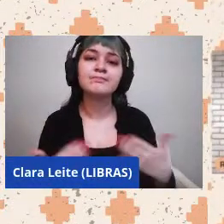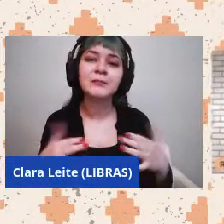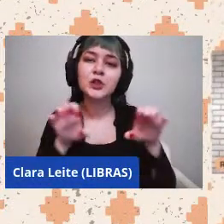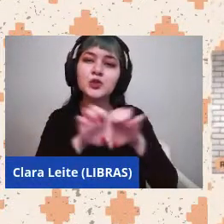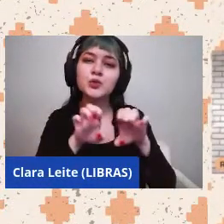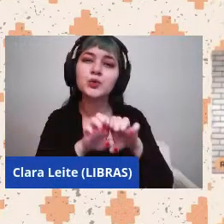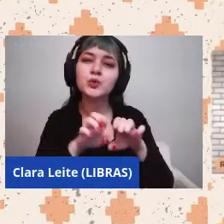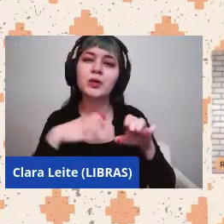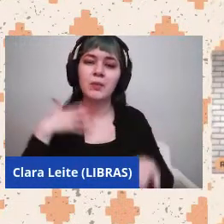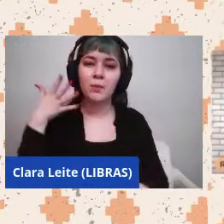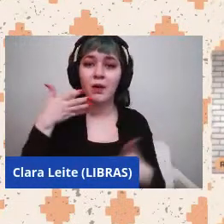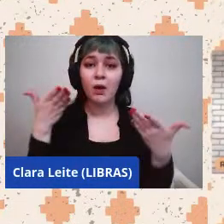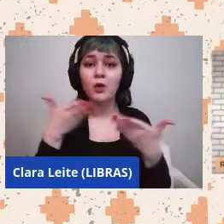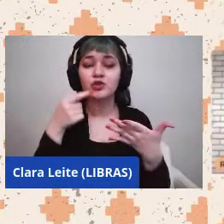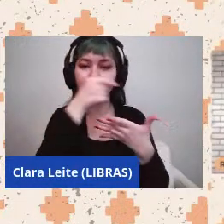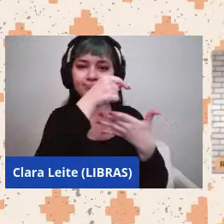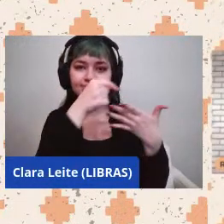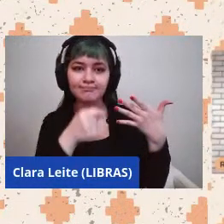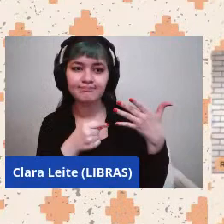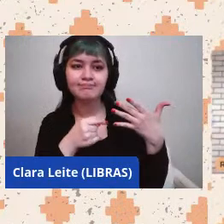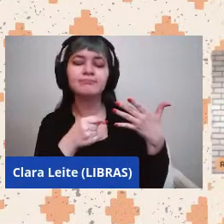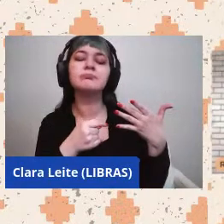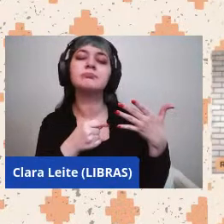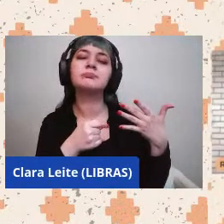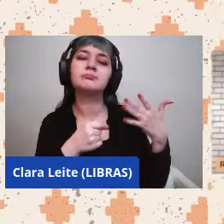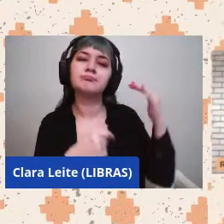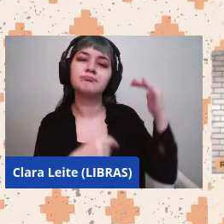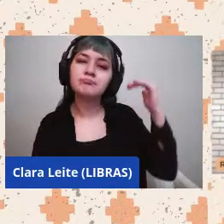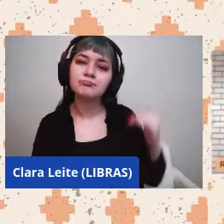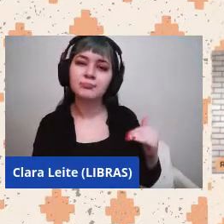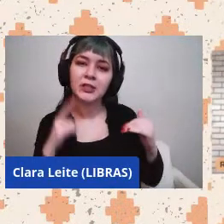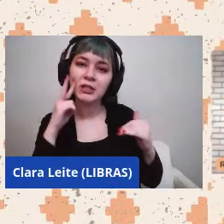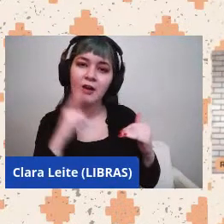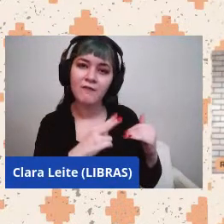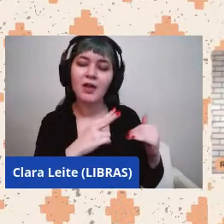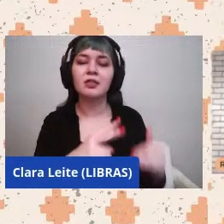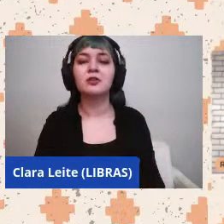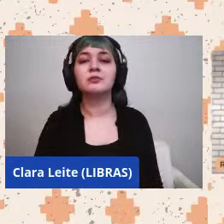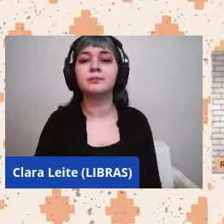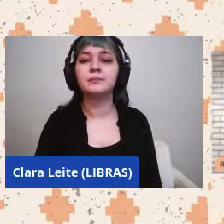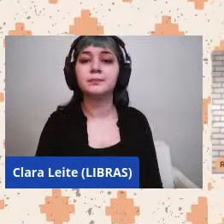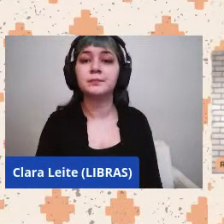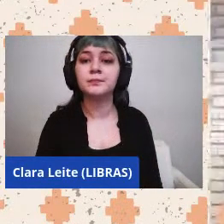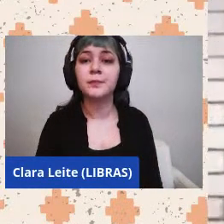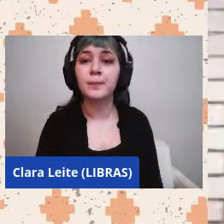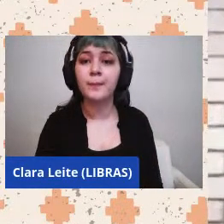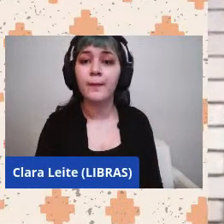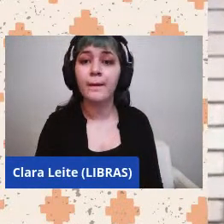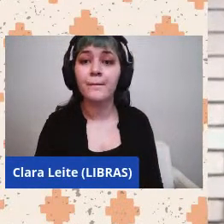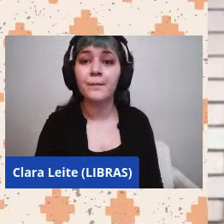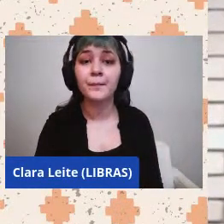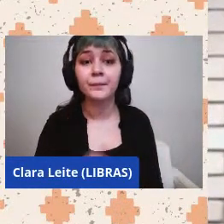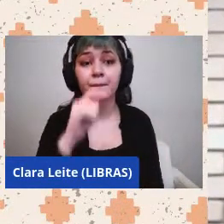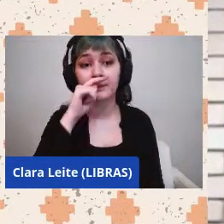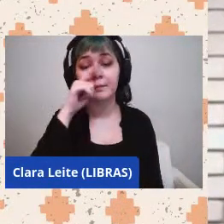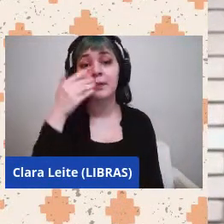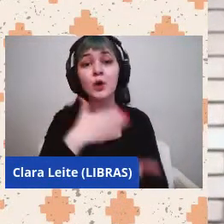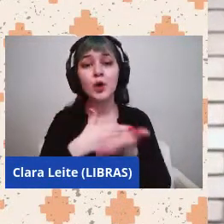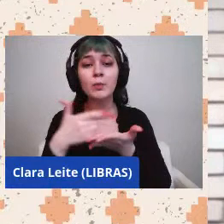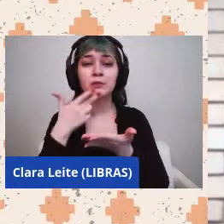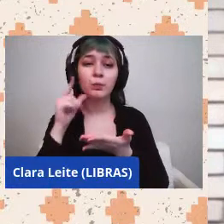my talk today is going to cover these points that you can see on the slide. So first of all, I'm just going to tell you a little bit